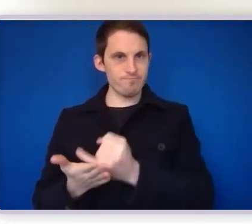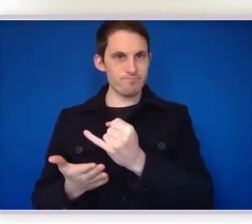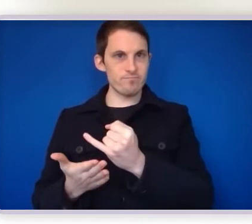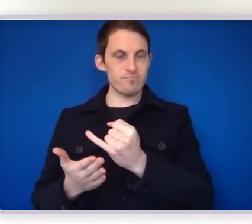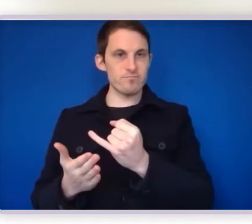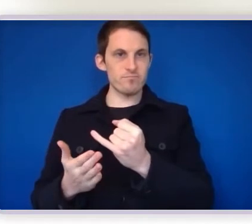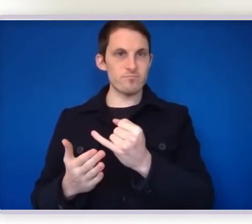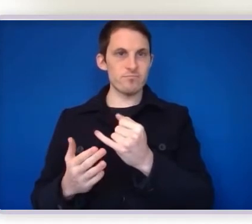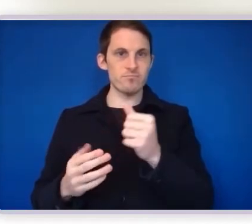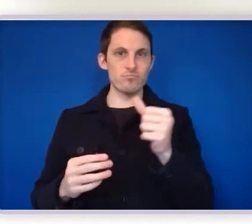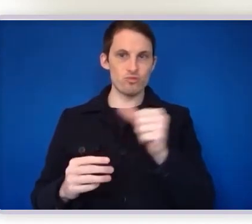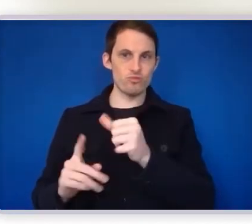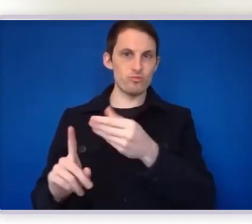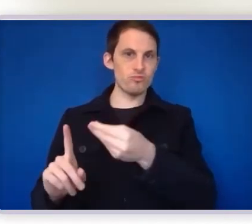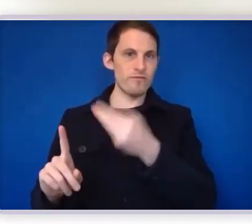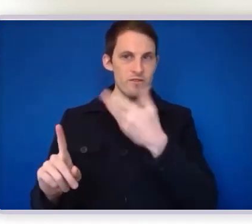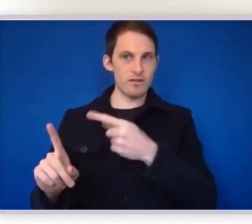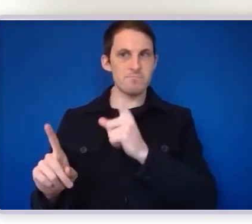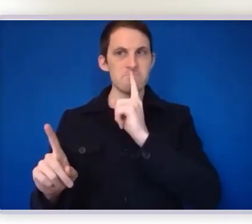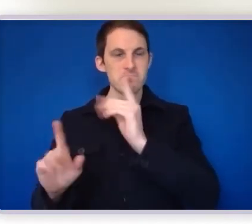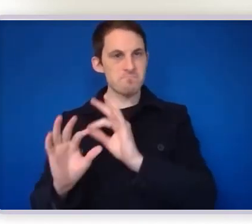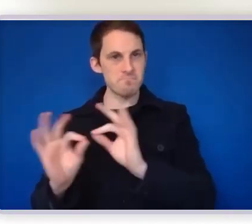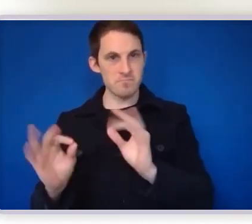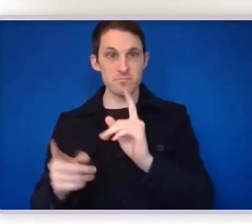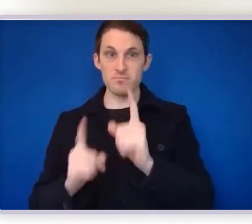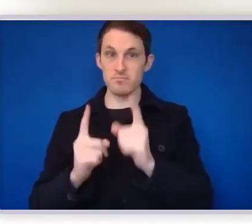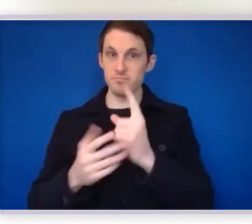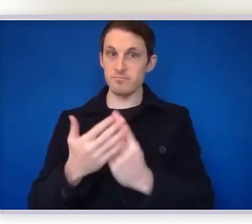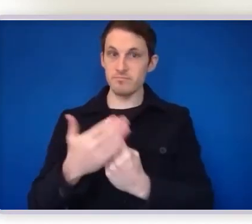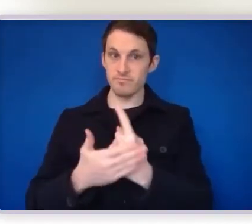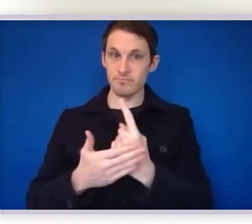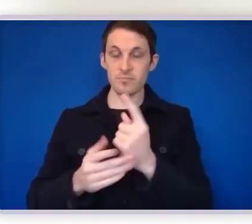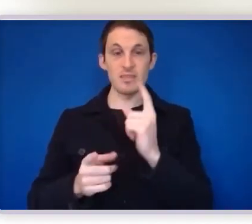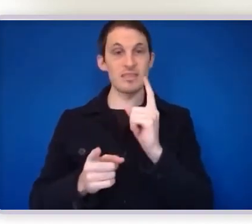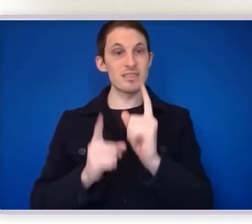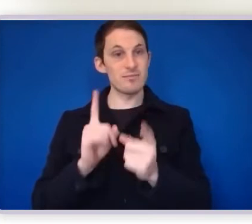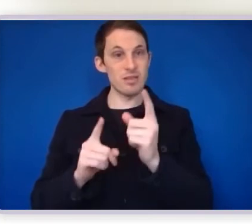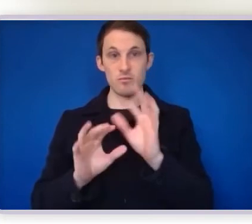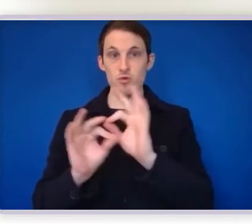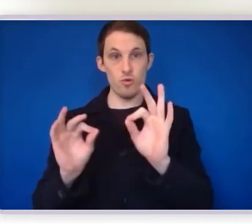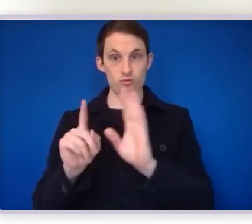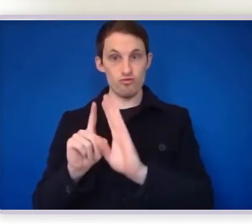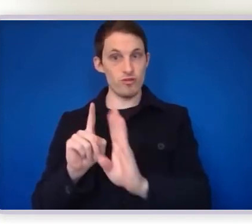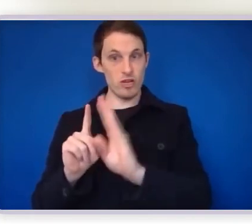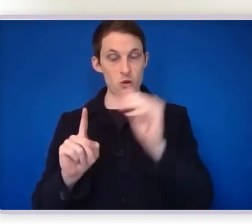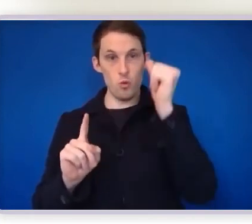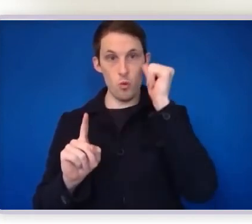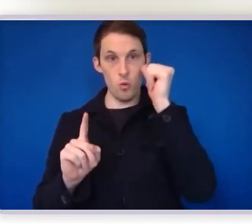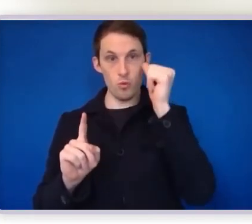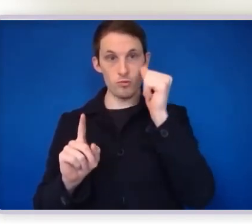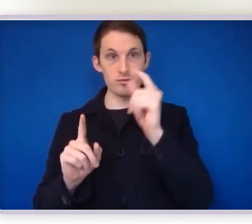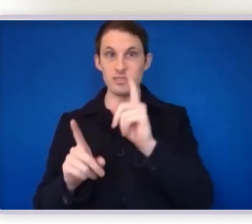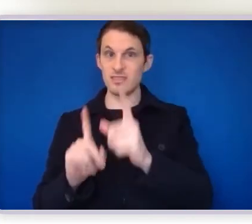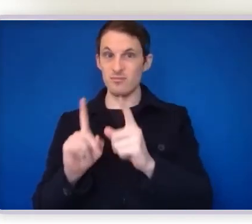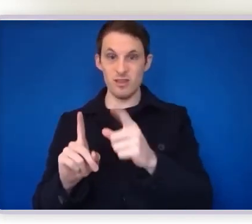notify us. Now, sometimes you're not going to be directly aware of that. That's going to be just information that